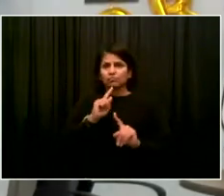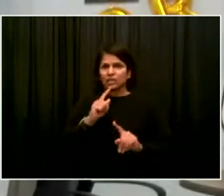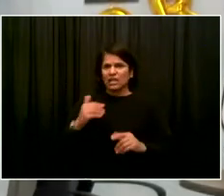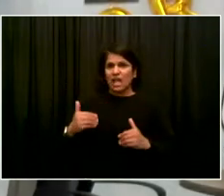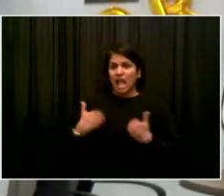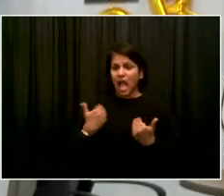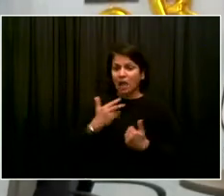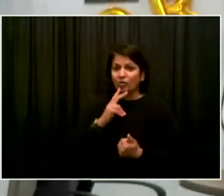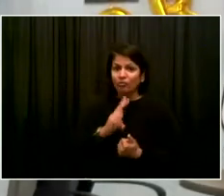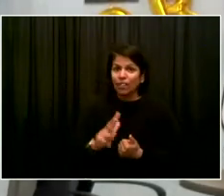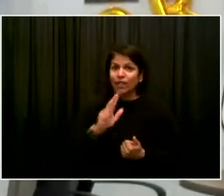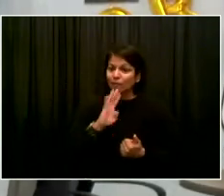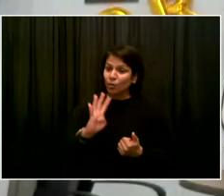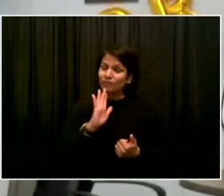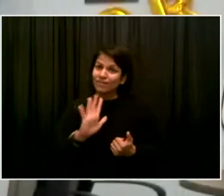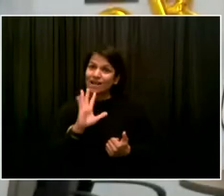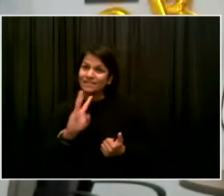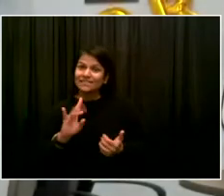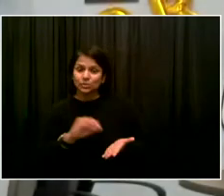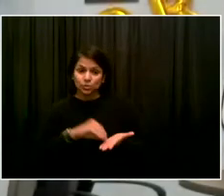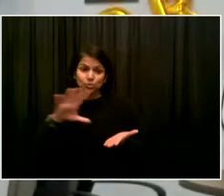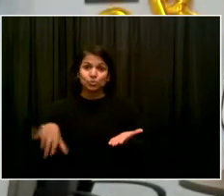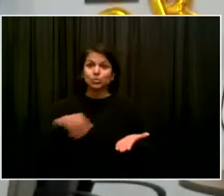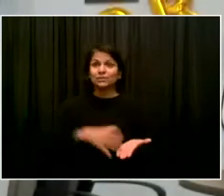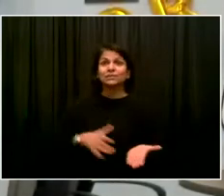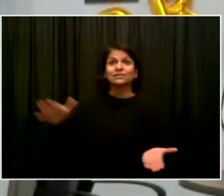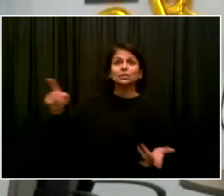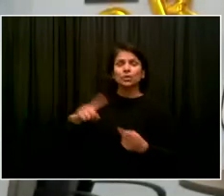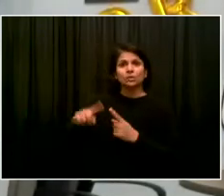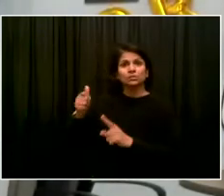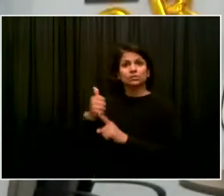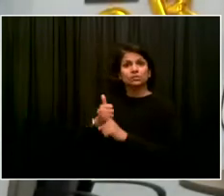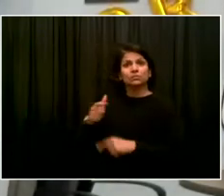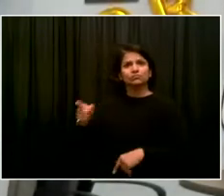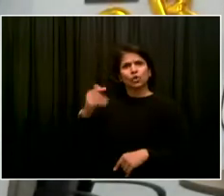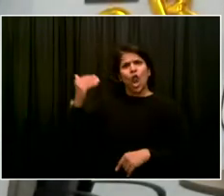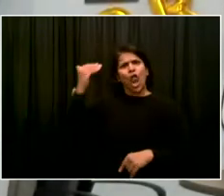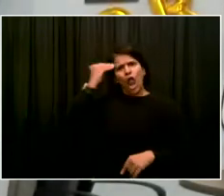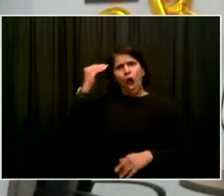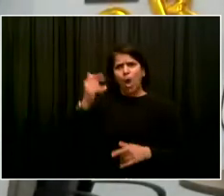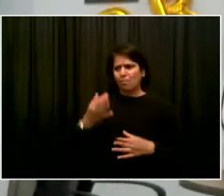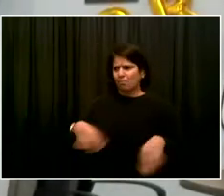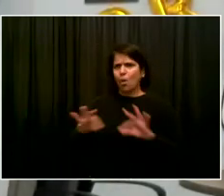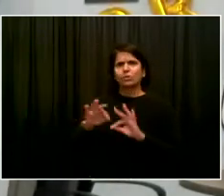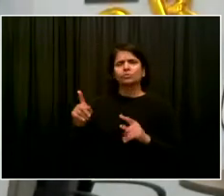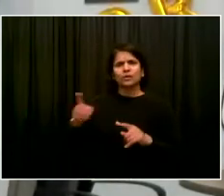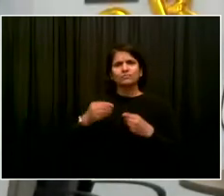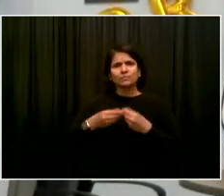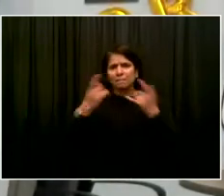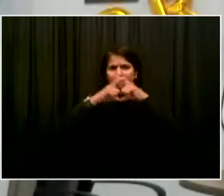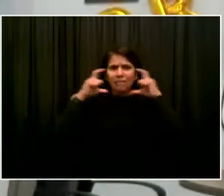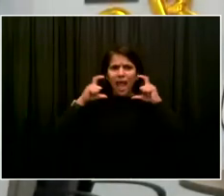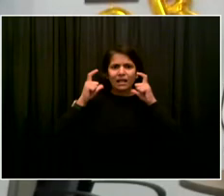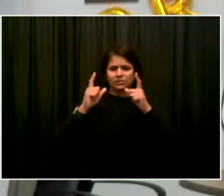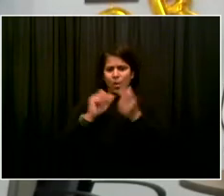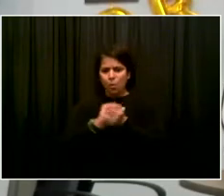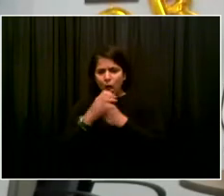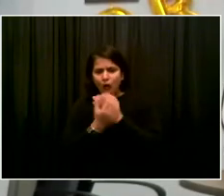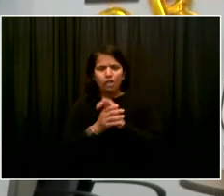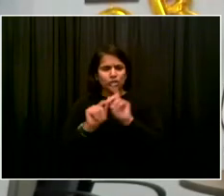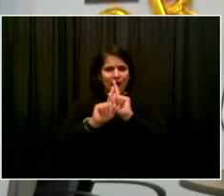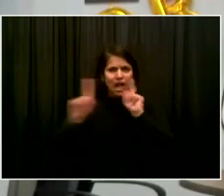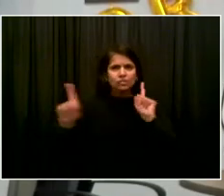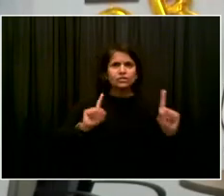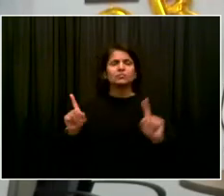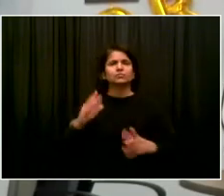our second graders, third graders, our youngest learners know how important this moment is. And so I'm confident those test kits will get home, will be used